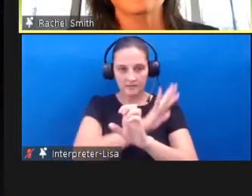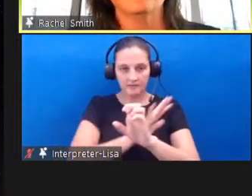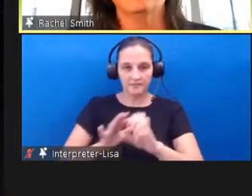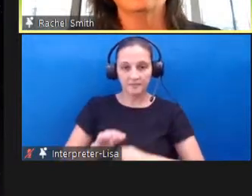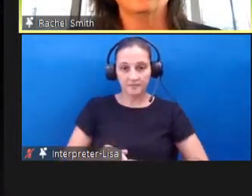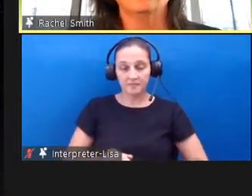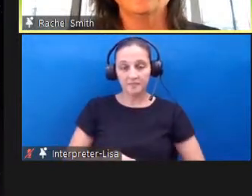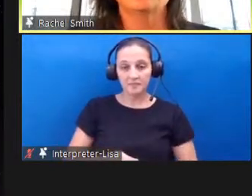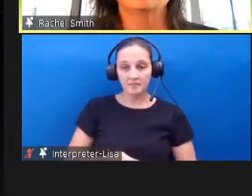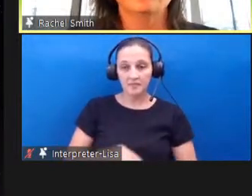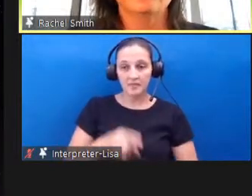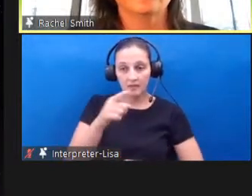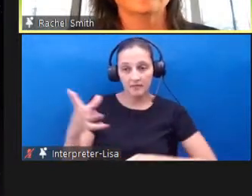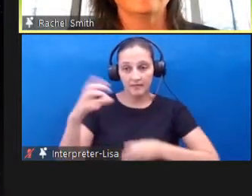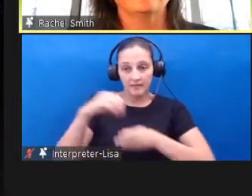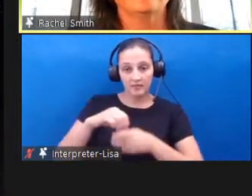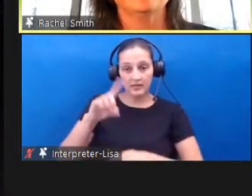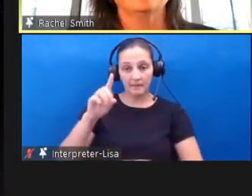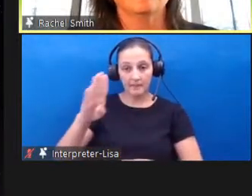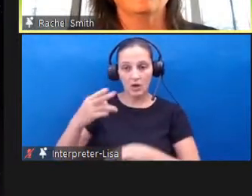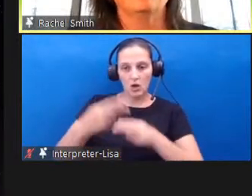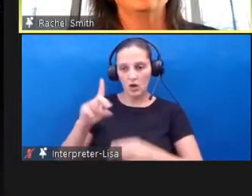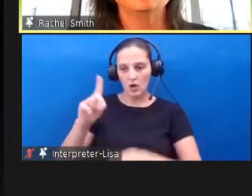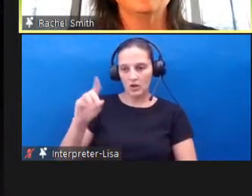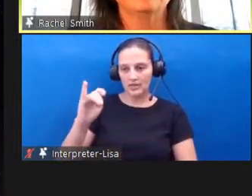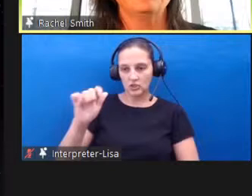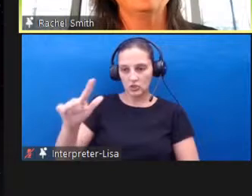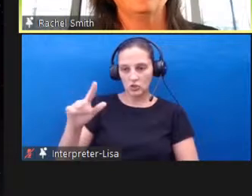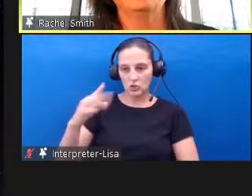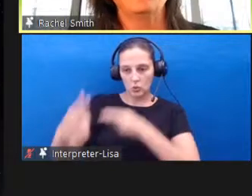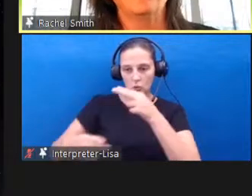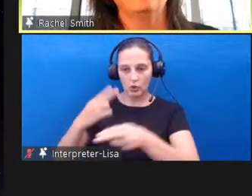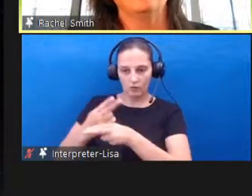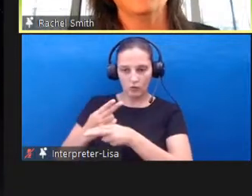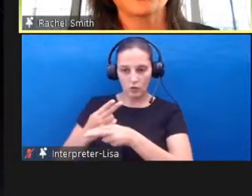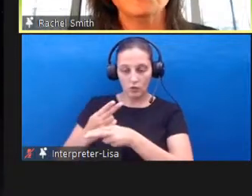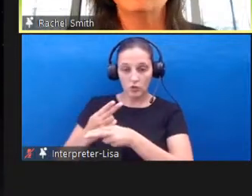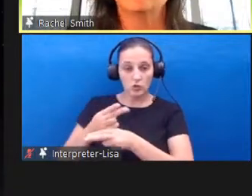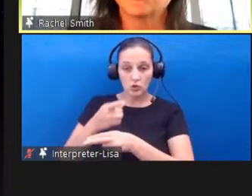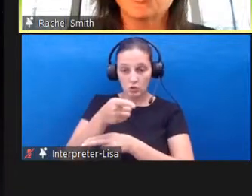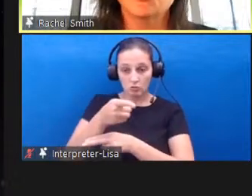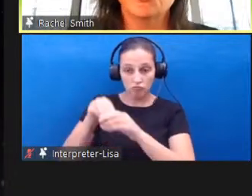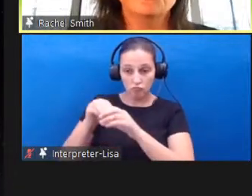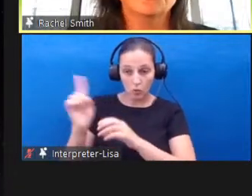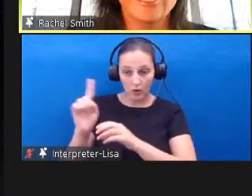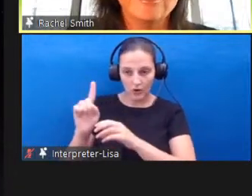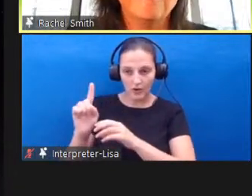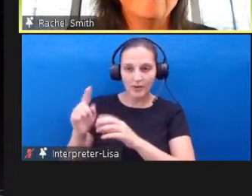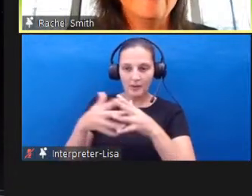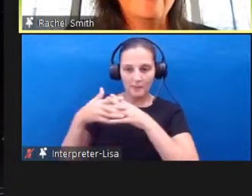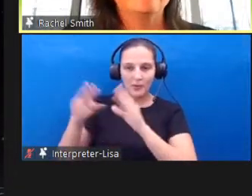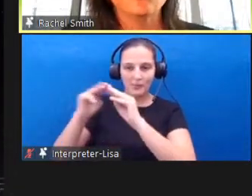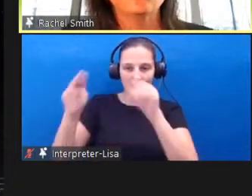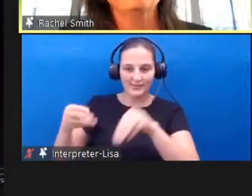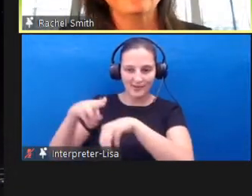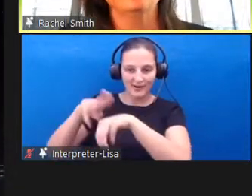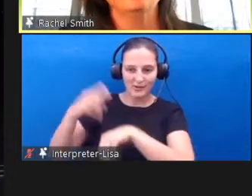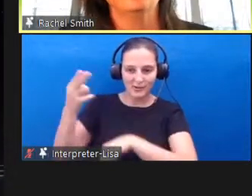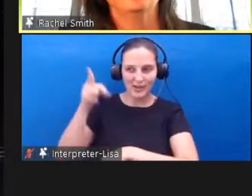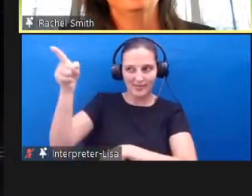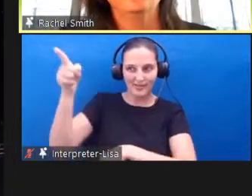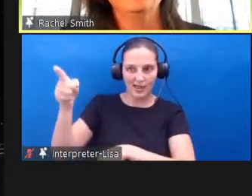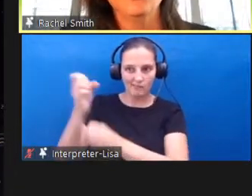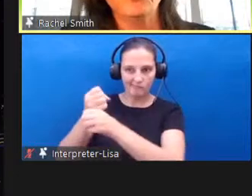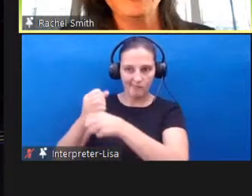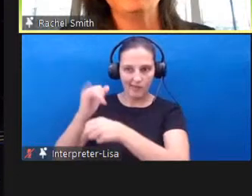database called Digital Universe that is housed and maintained by the American Museum of Natural History, who created it, and it's all